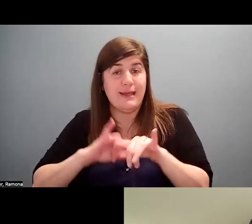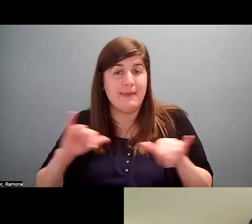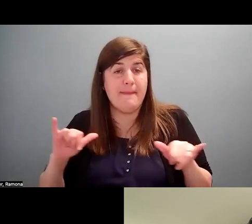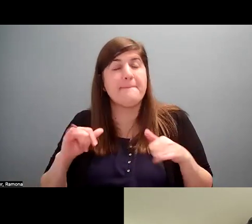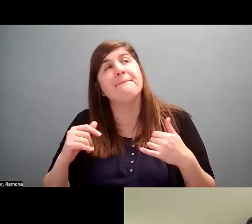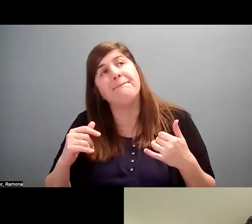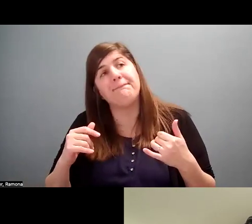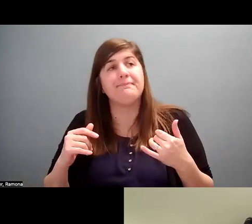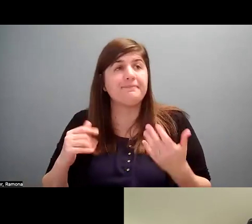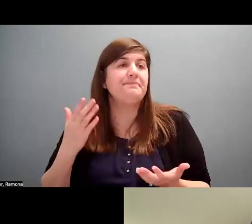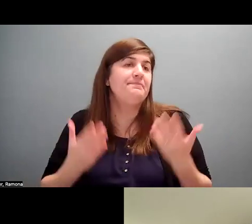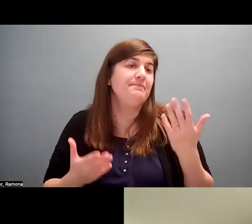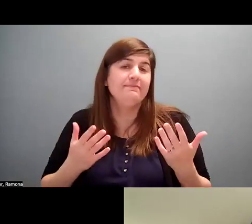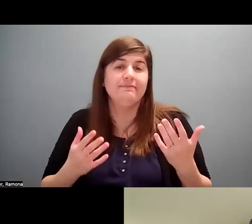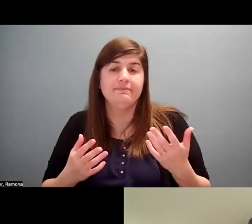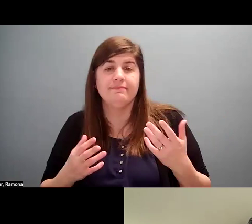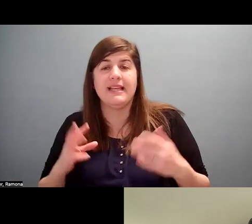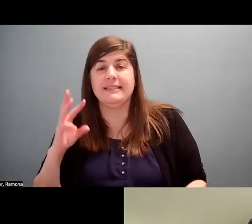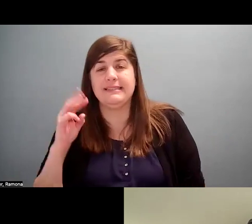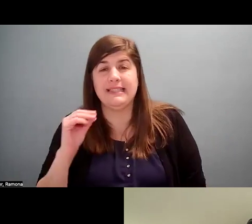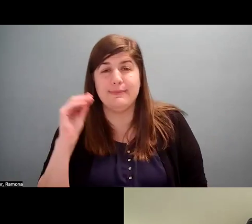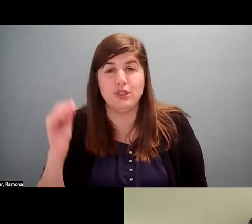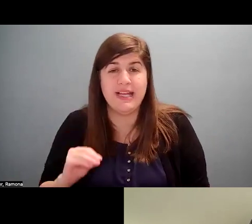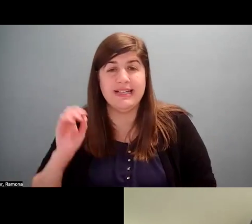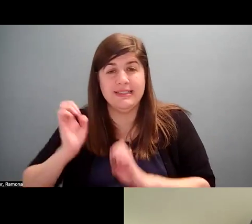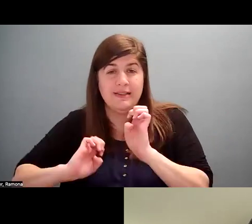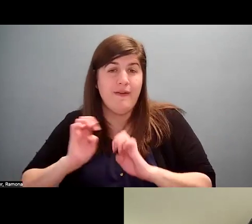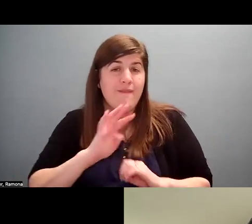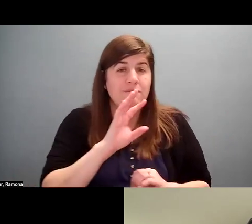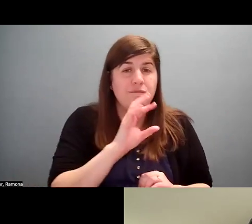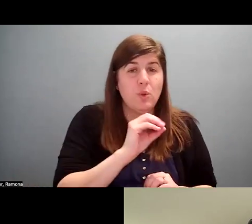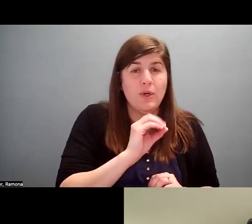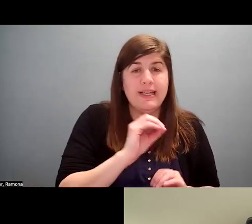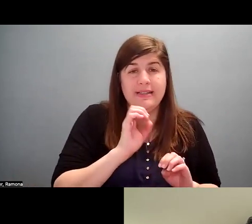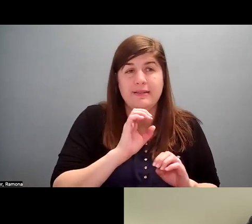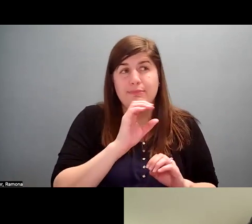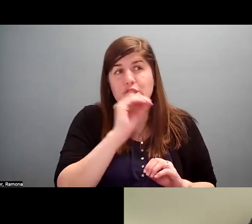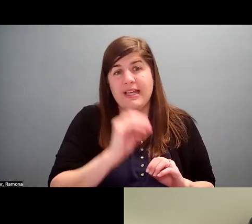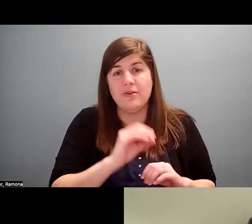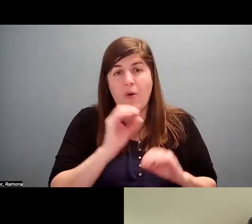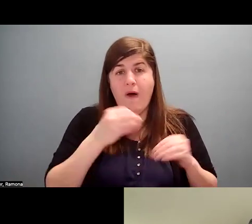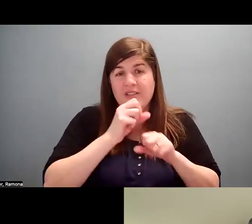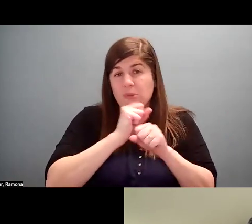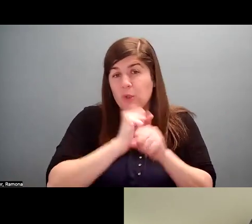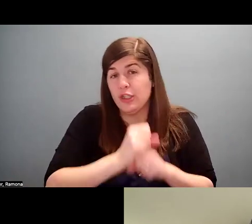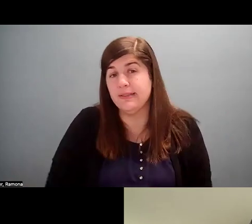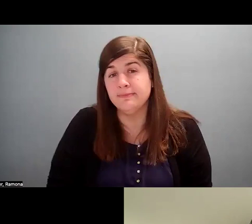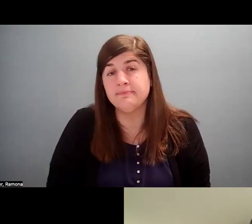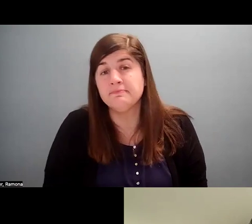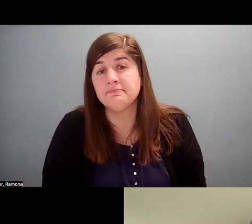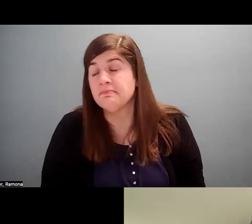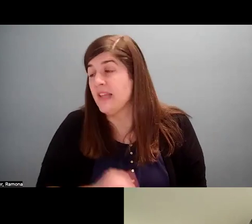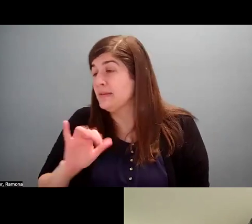like maybe 60% experiments, 40% like office work. That's pretty